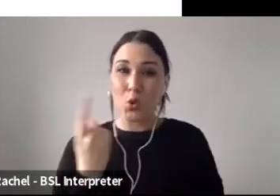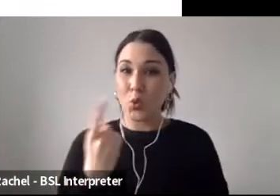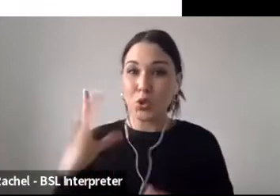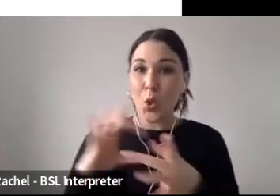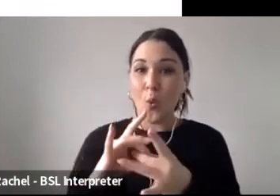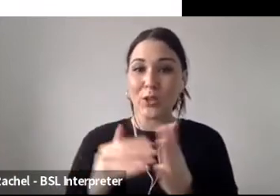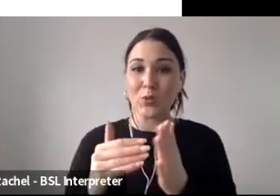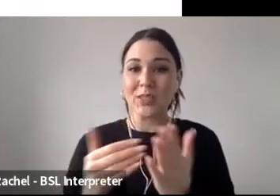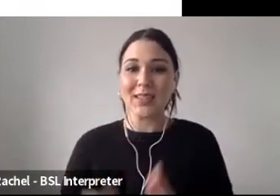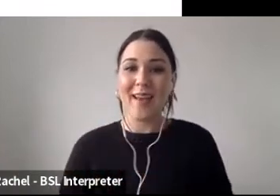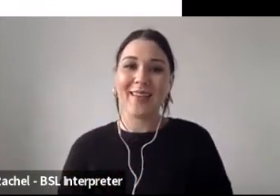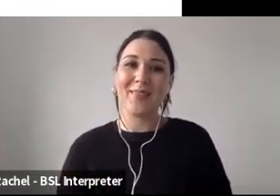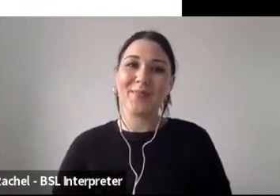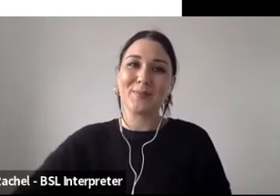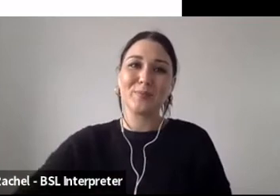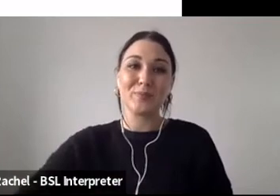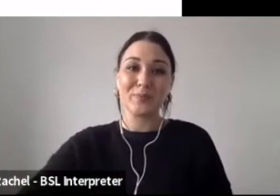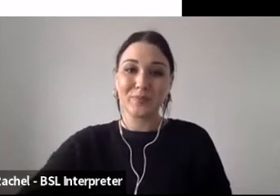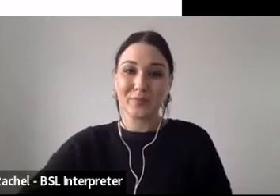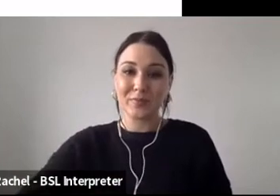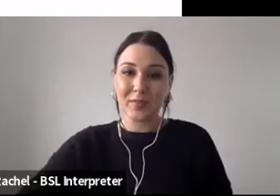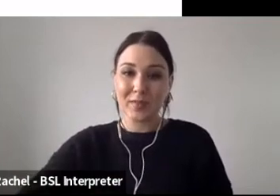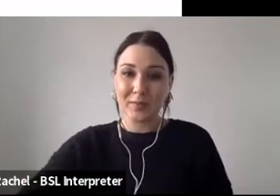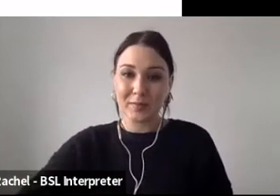joining us today for the discussion.